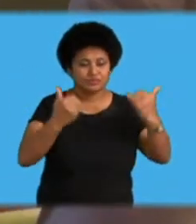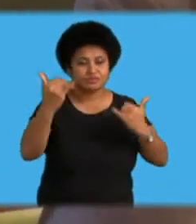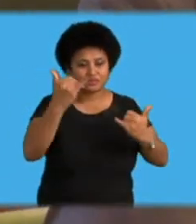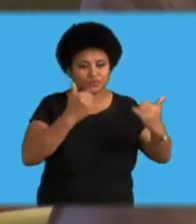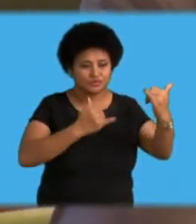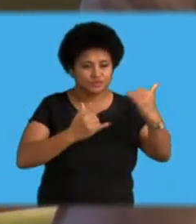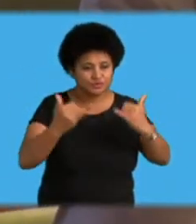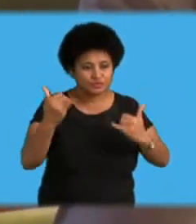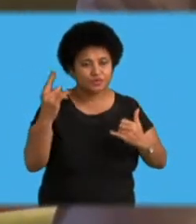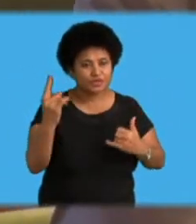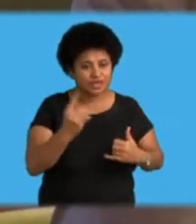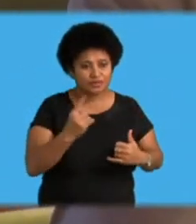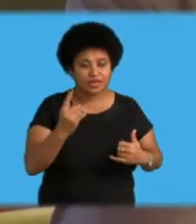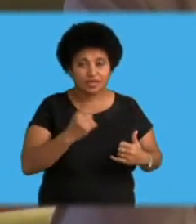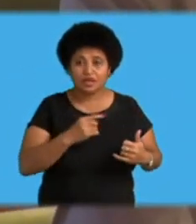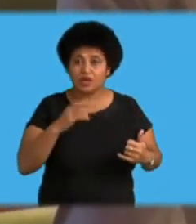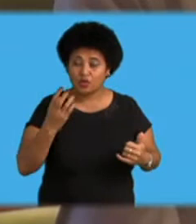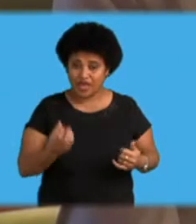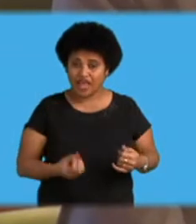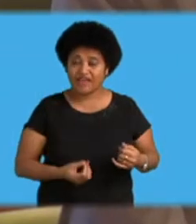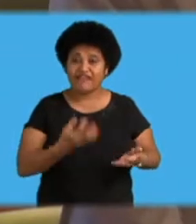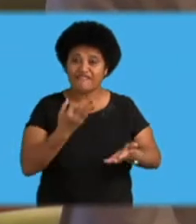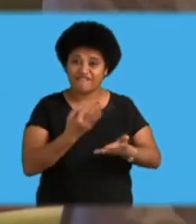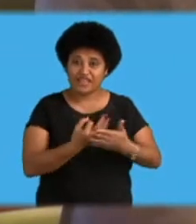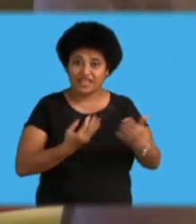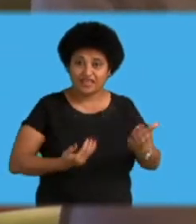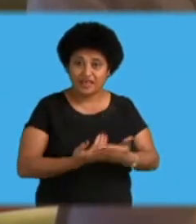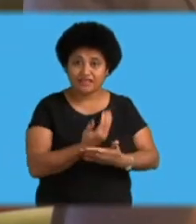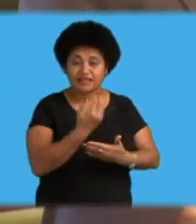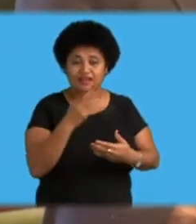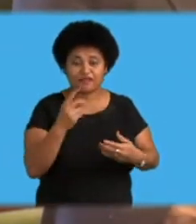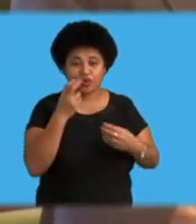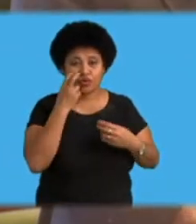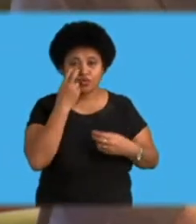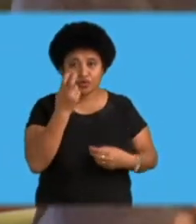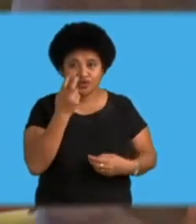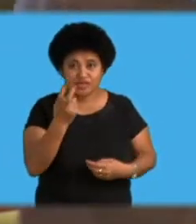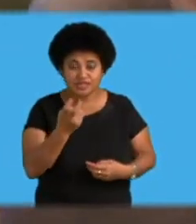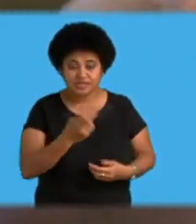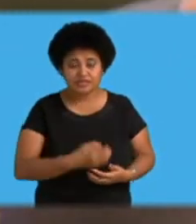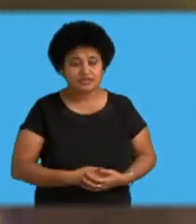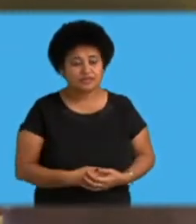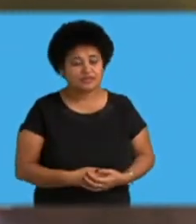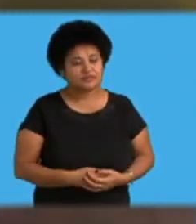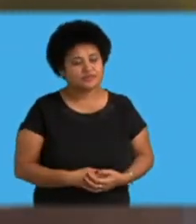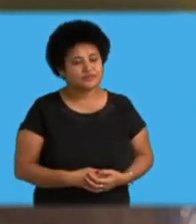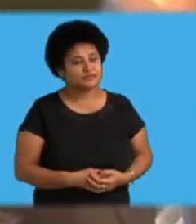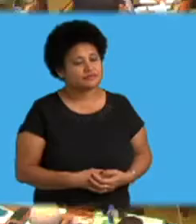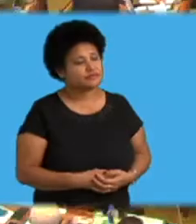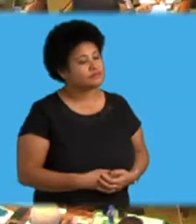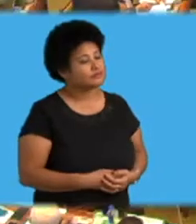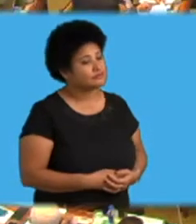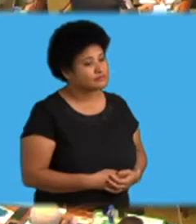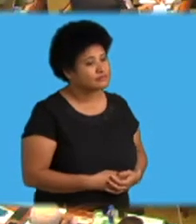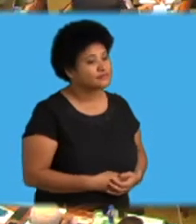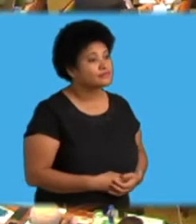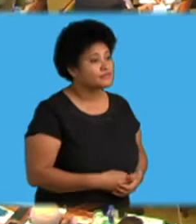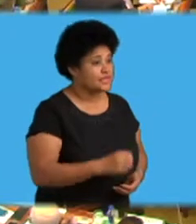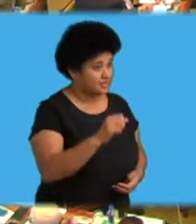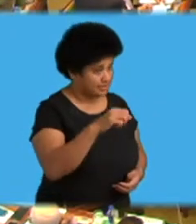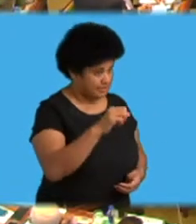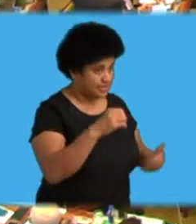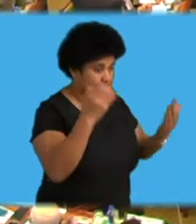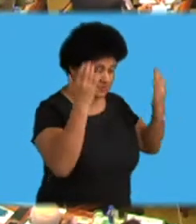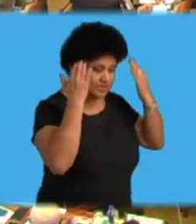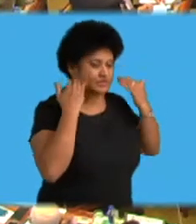Is there an entry fee for the tourists to go to the museum? Thank you, Madam Speaker. Yes, yes, Madam